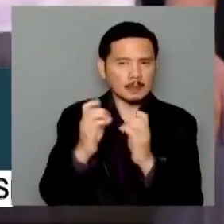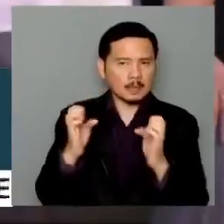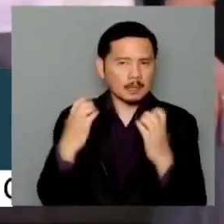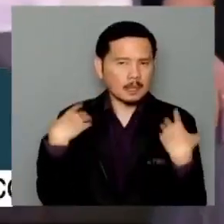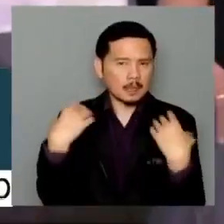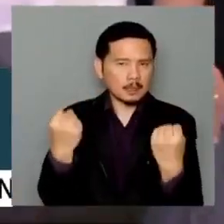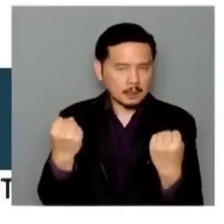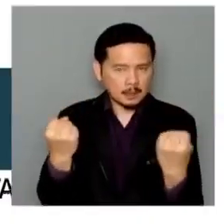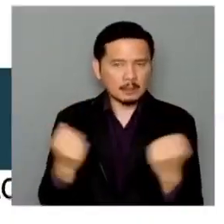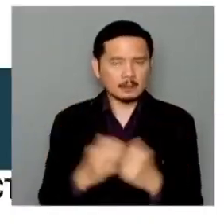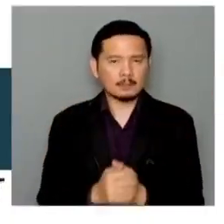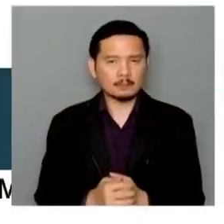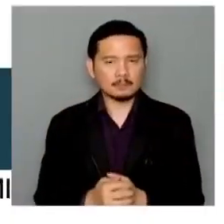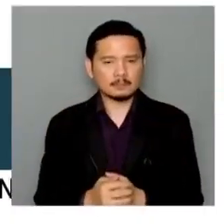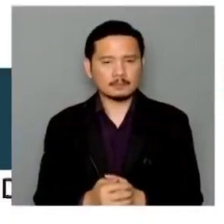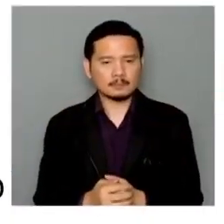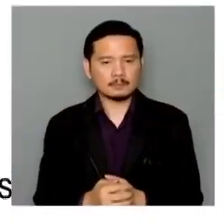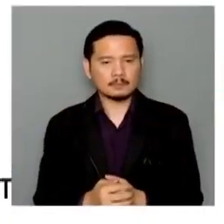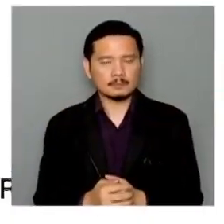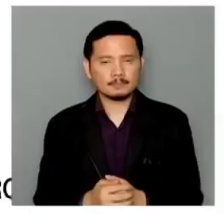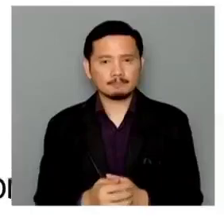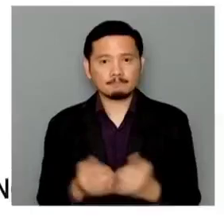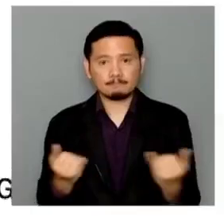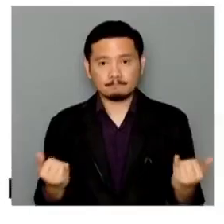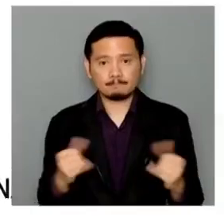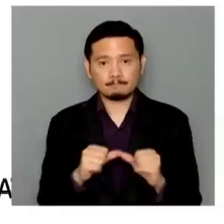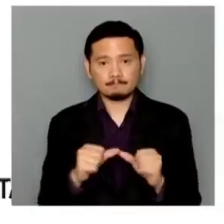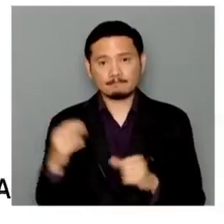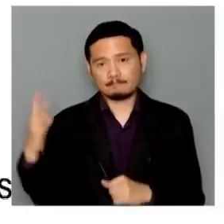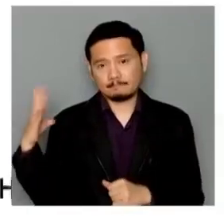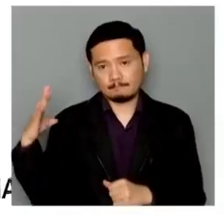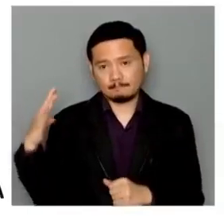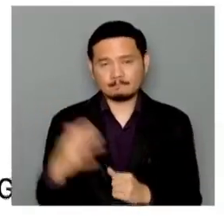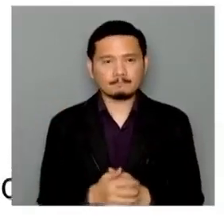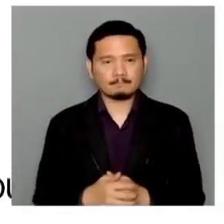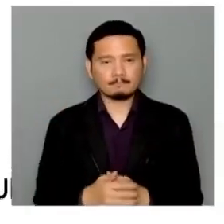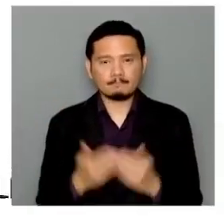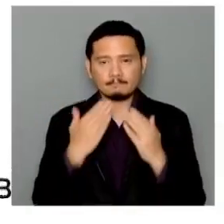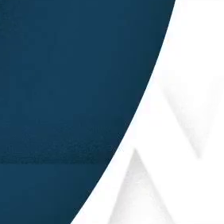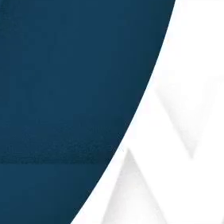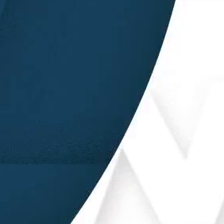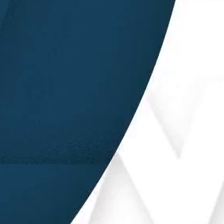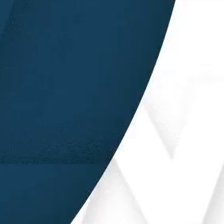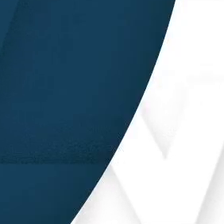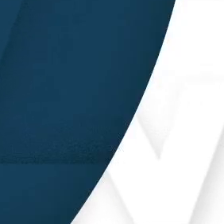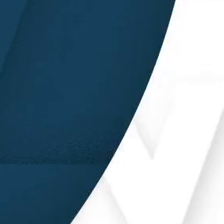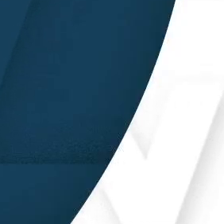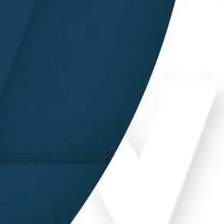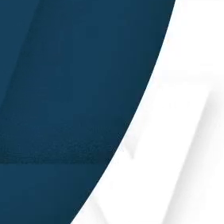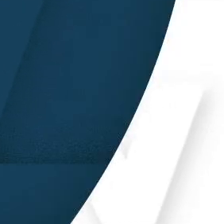Carmina. All right, Pia, so we continue to wait. Our very own Pia Gutierrez there joining us live from Clark.